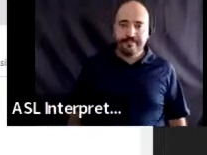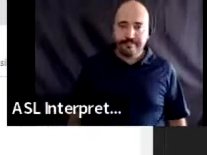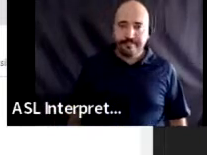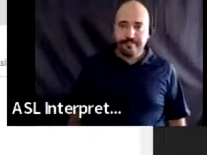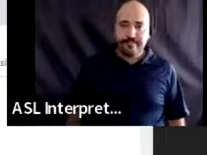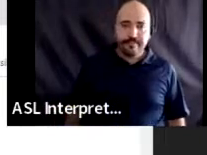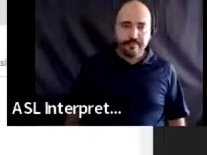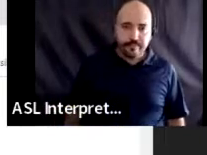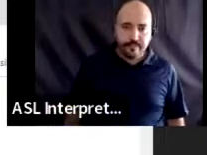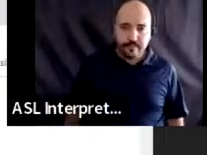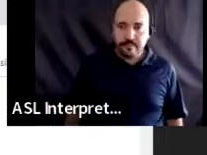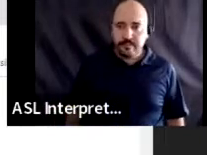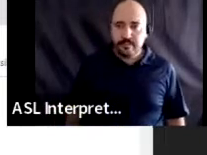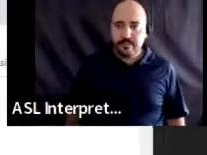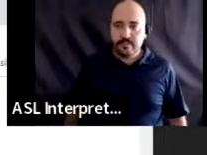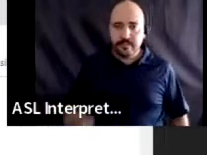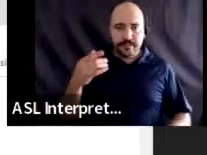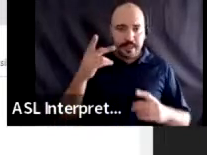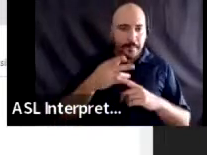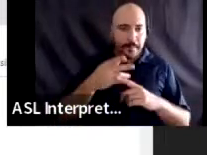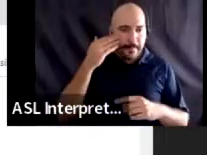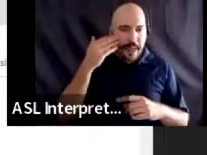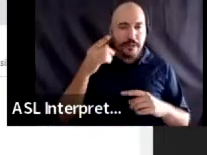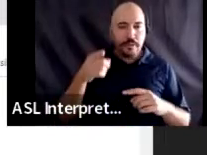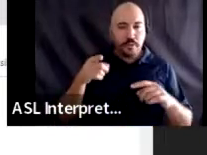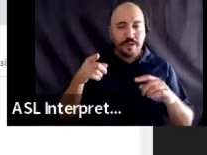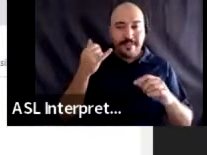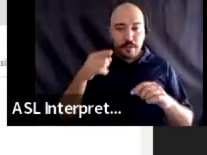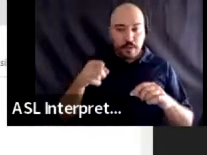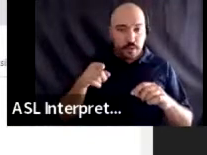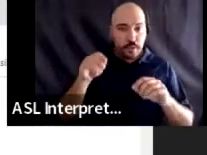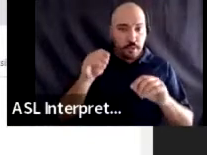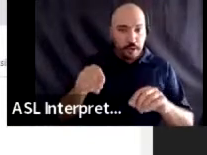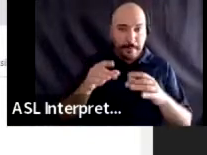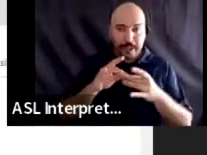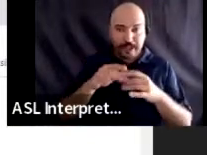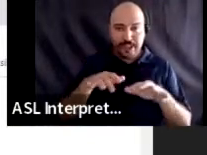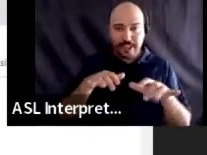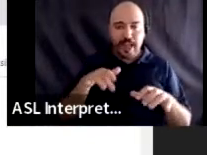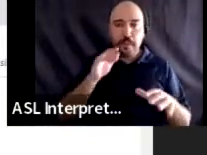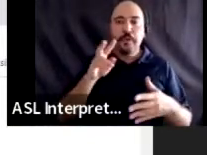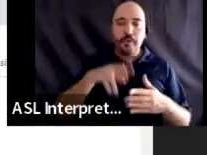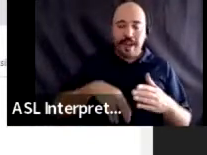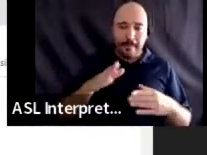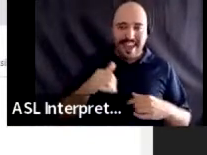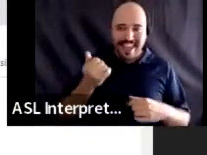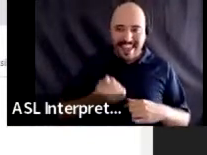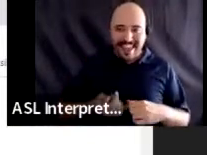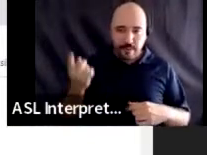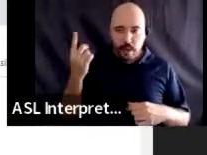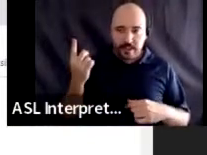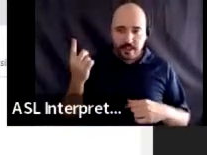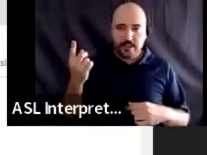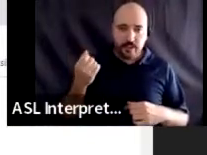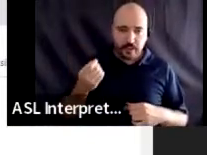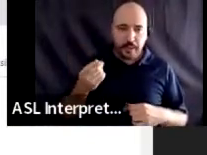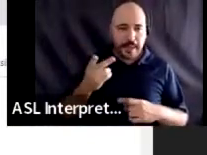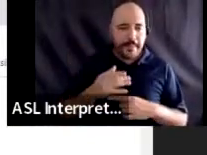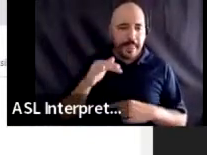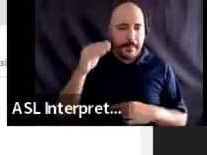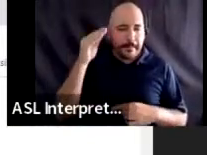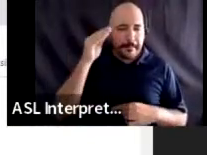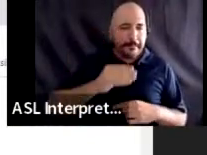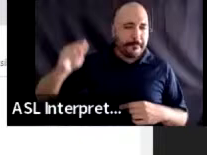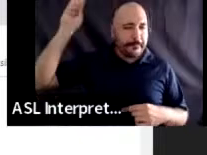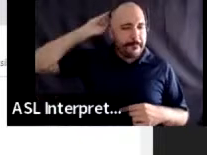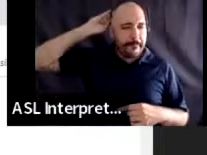put messages in the chat now, it will be read by my screen reader for everybody. So just to keep that